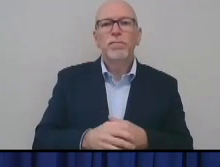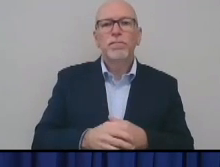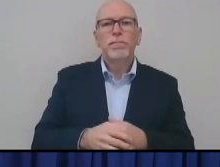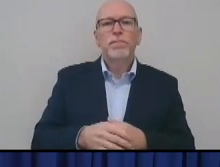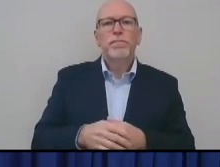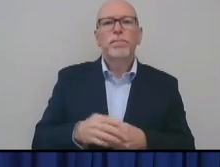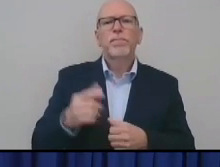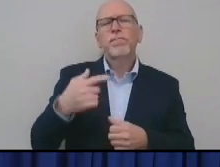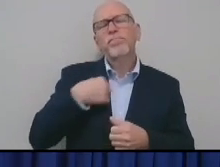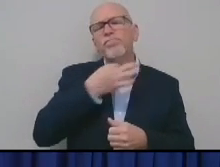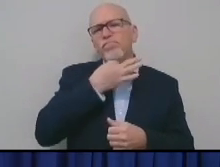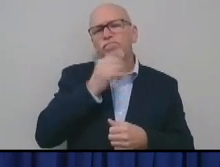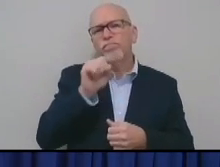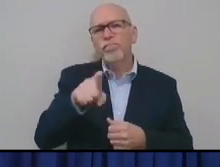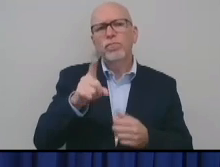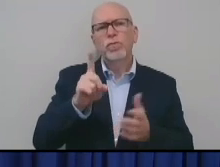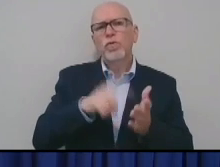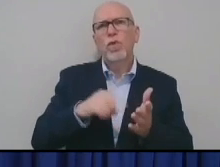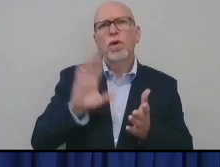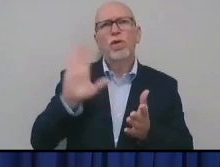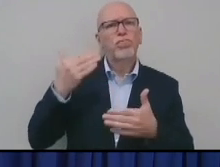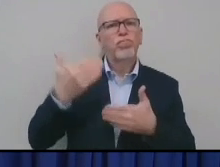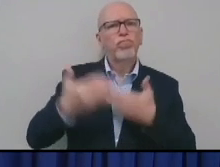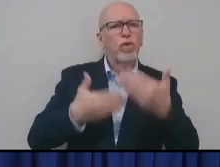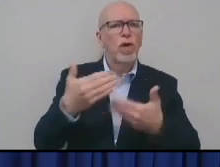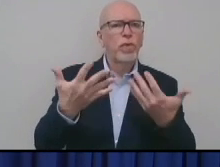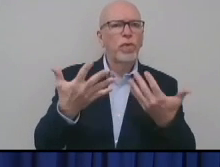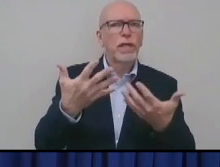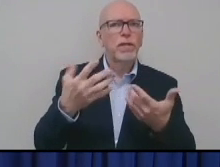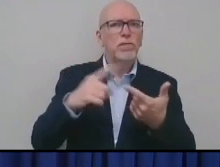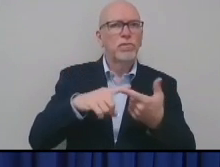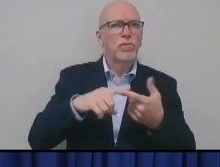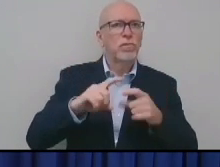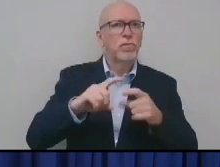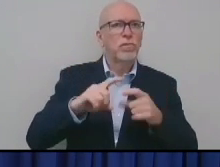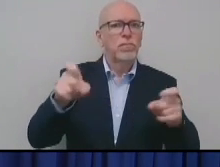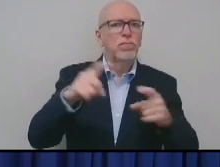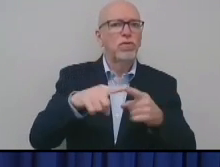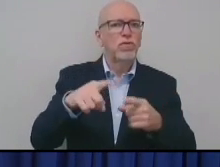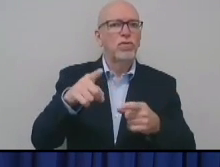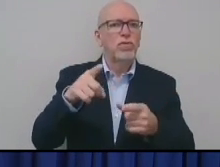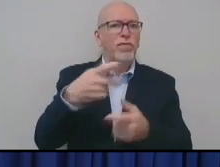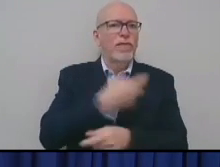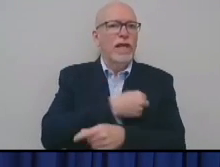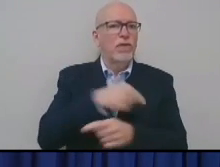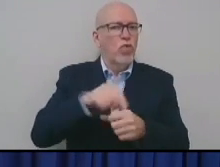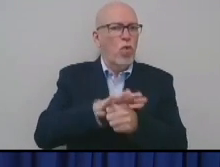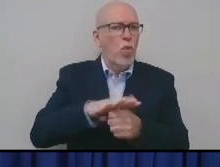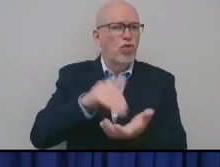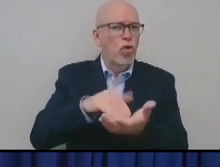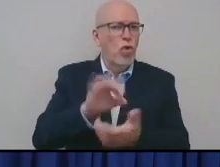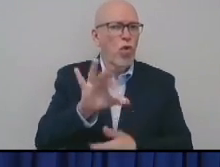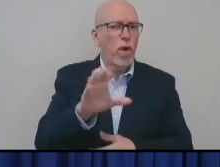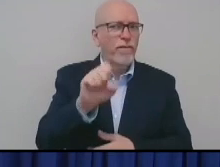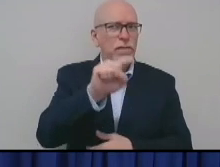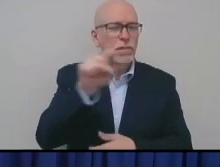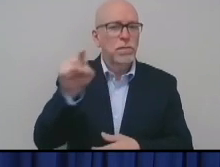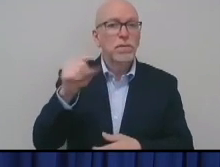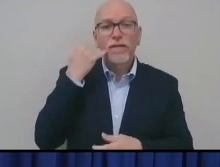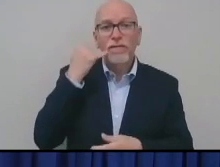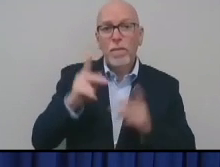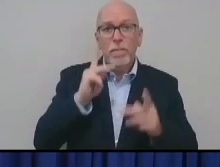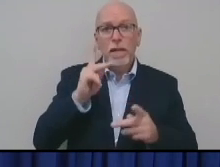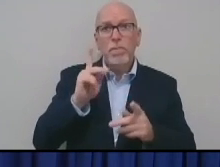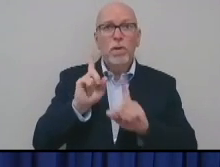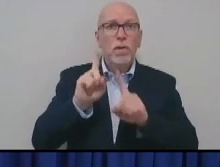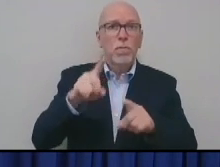I wanted to know what's the progress as far as getting the vaccines into local doctors' offices where, if people are coming in for